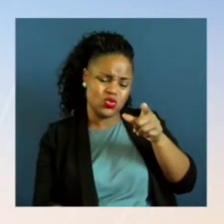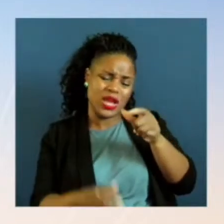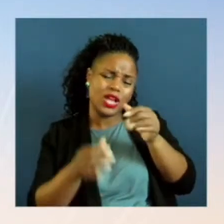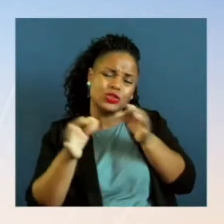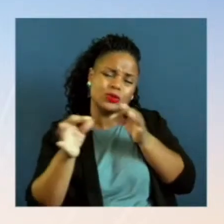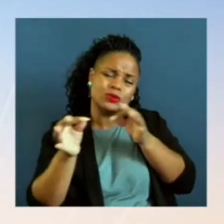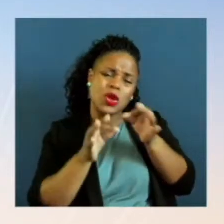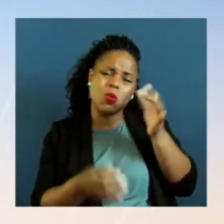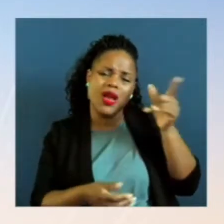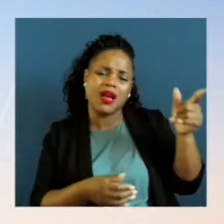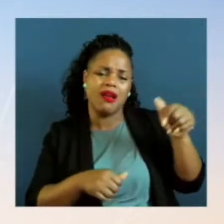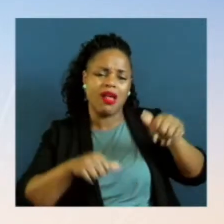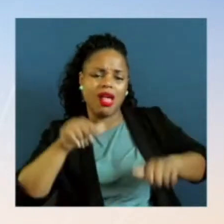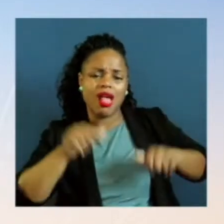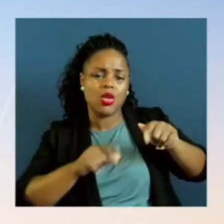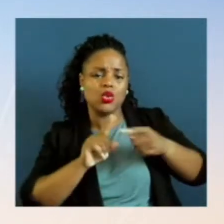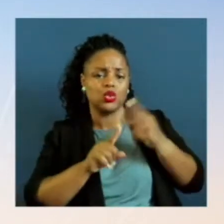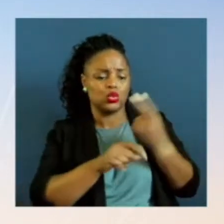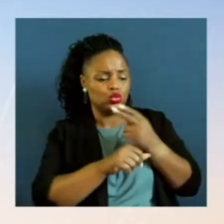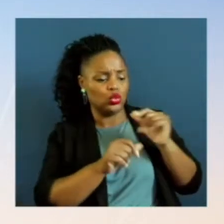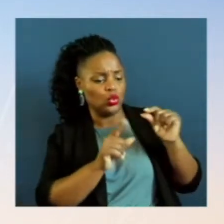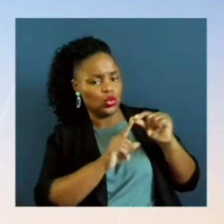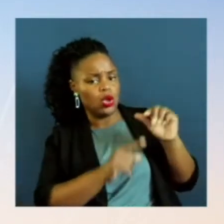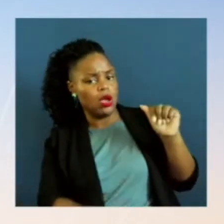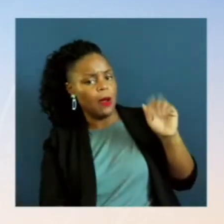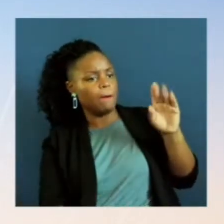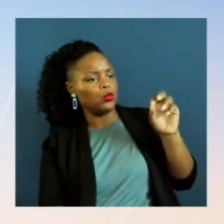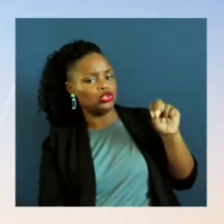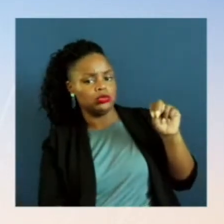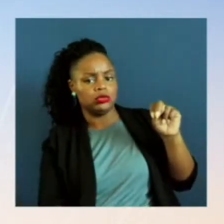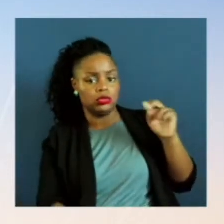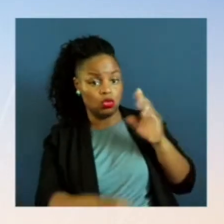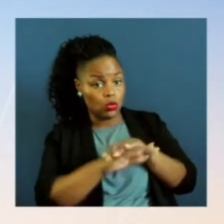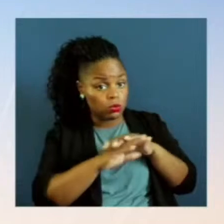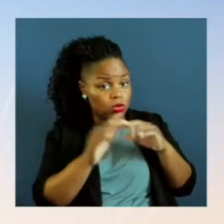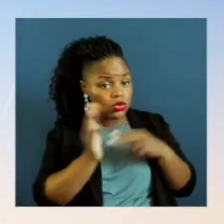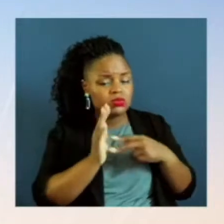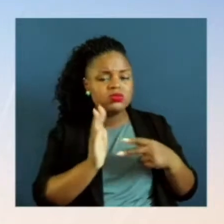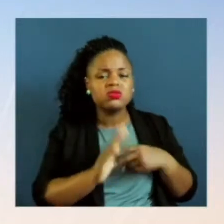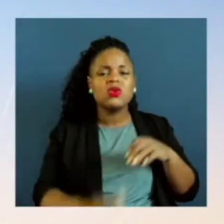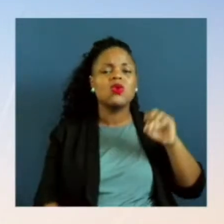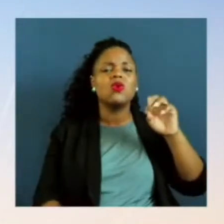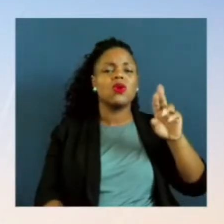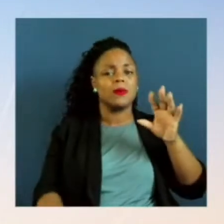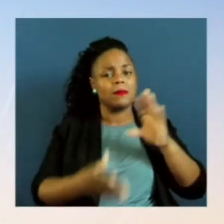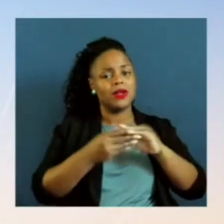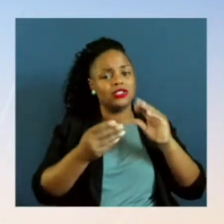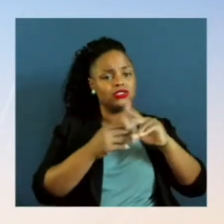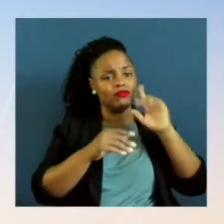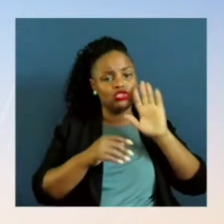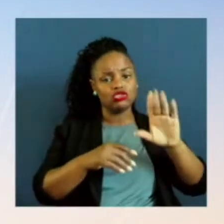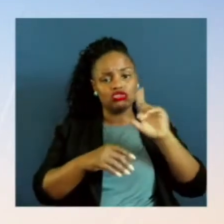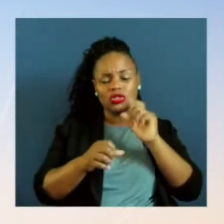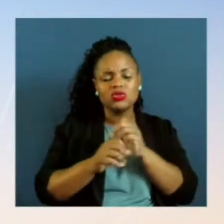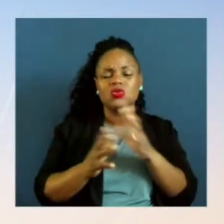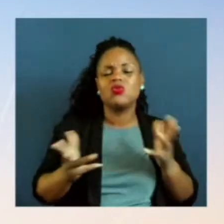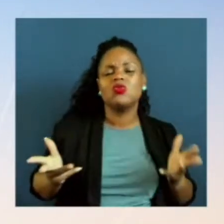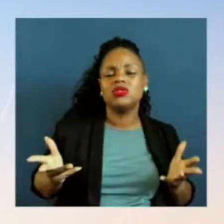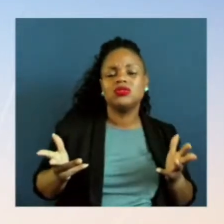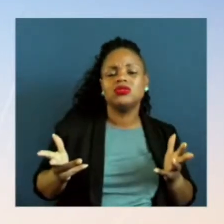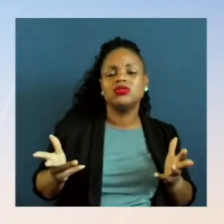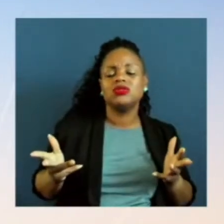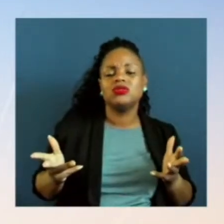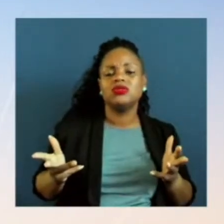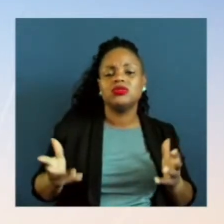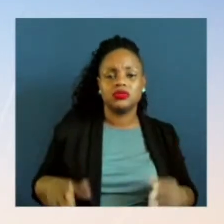word, and was it a deliberate messaging strategy or choice to use it this week in relation to the Texas law? I have to